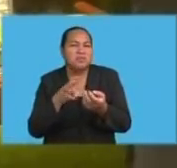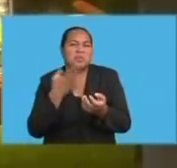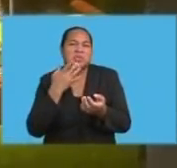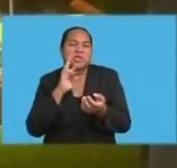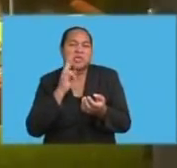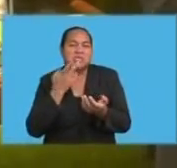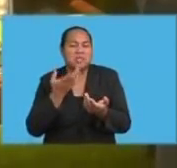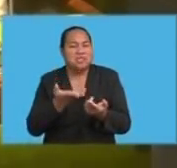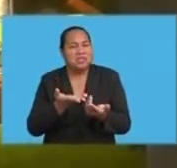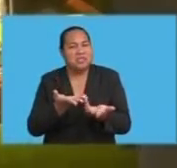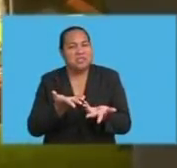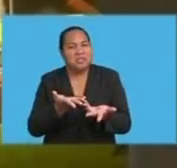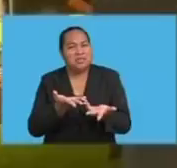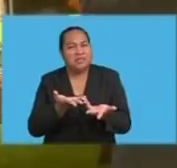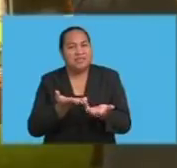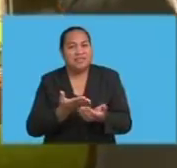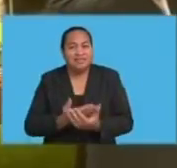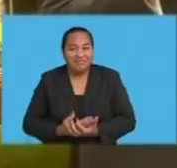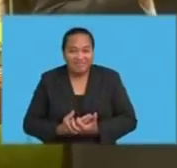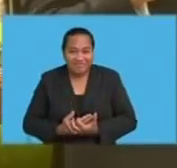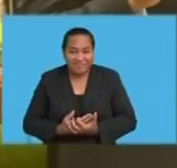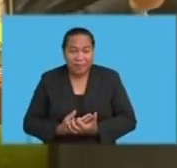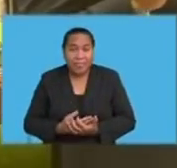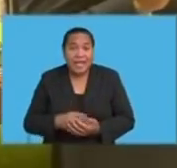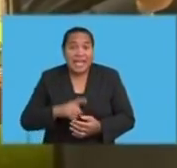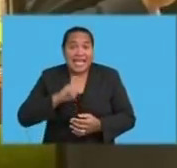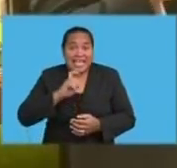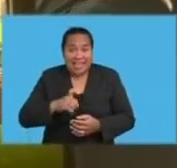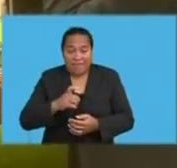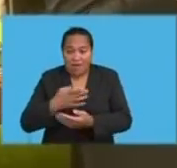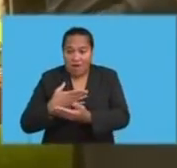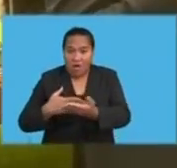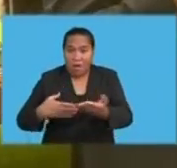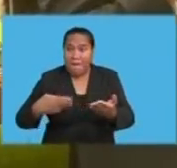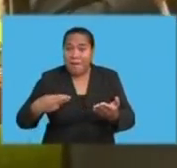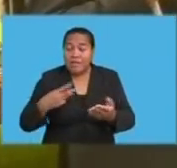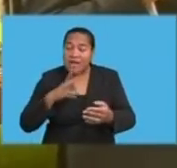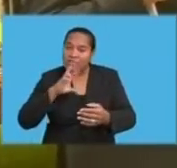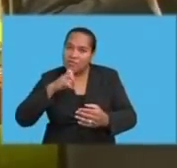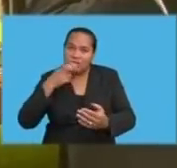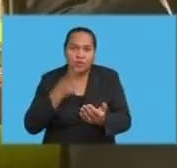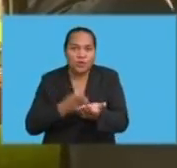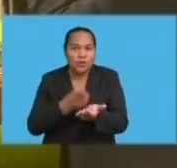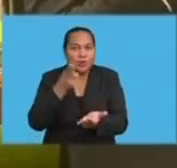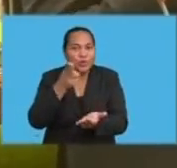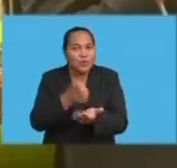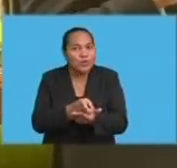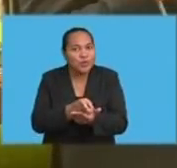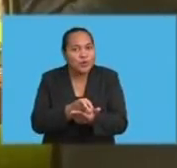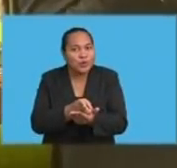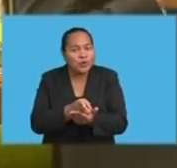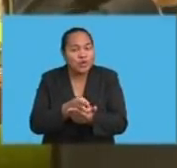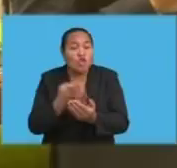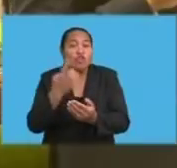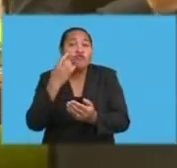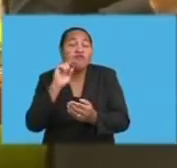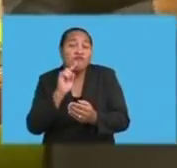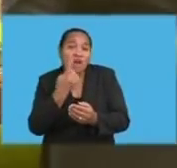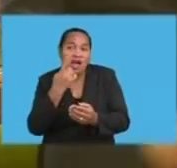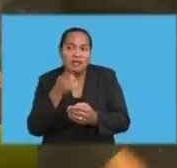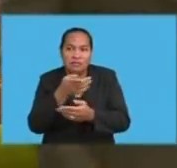Speaker. If the honourable members were genuine in actually finding out the